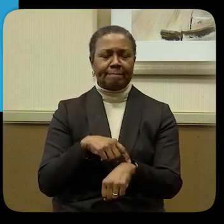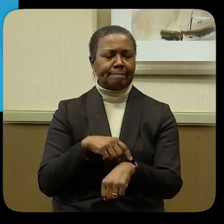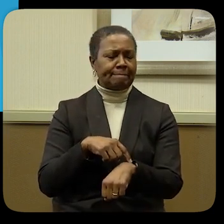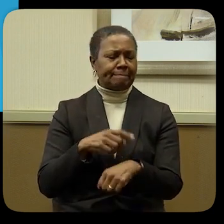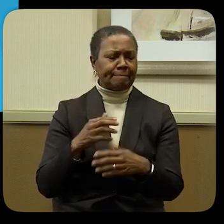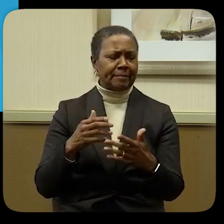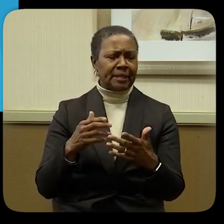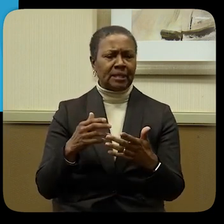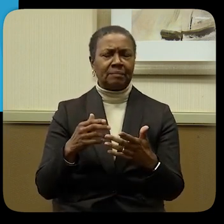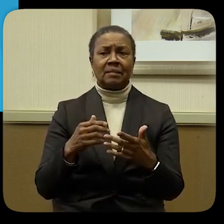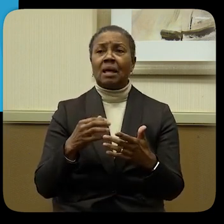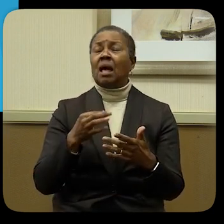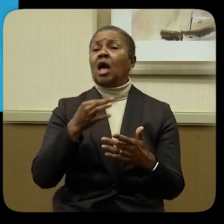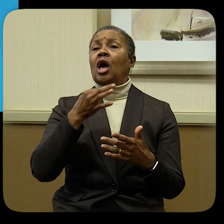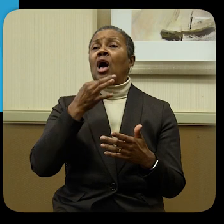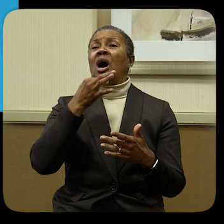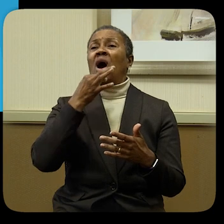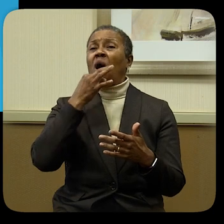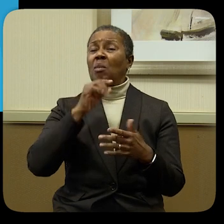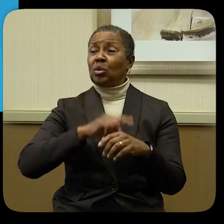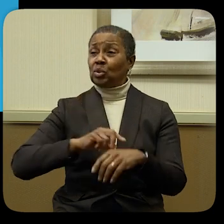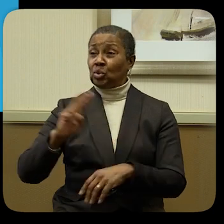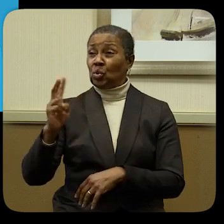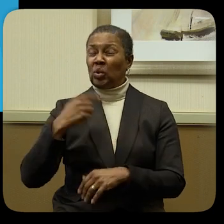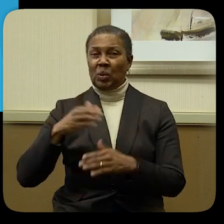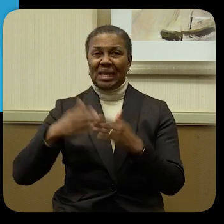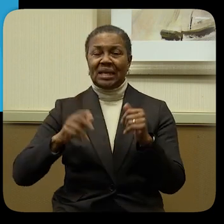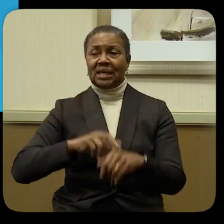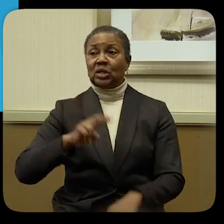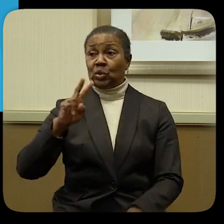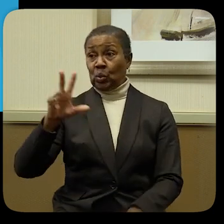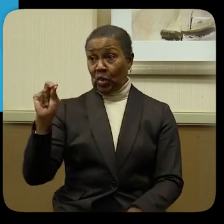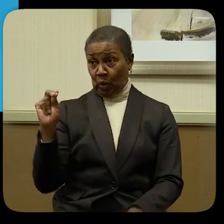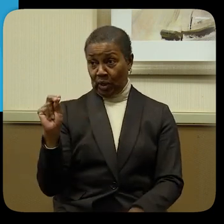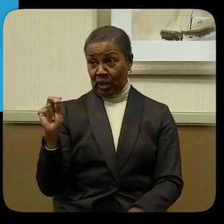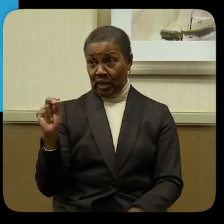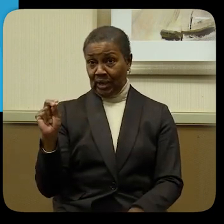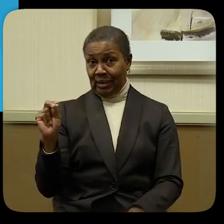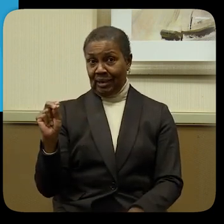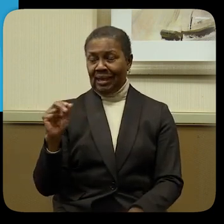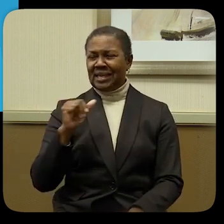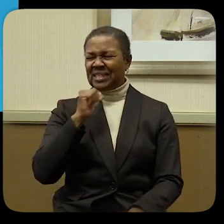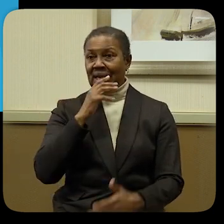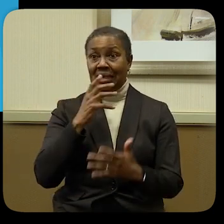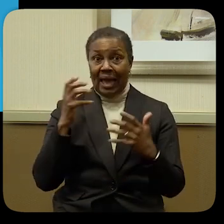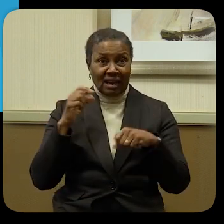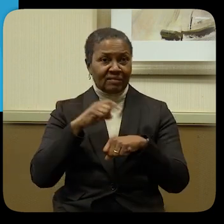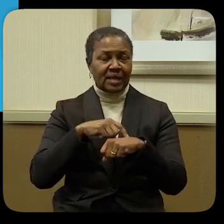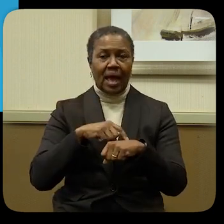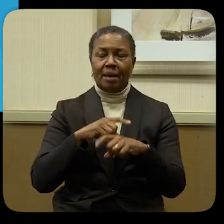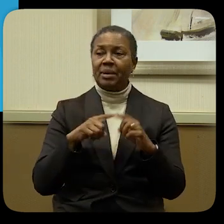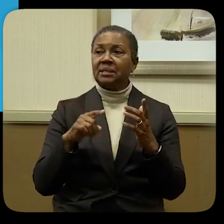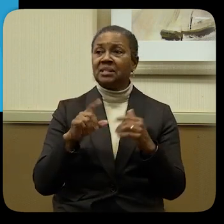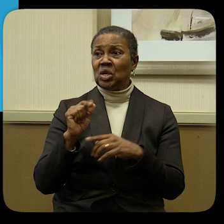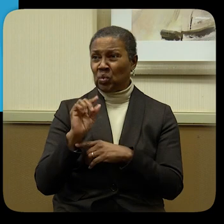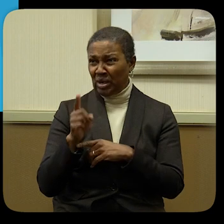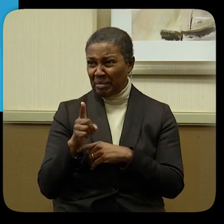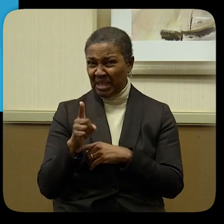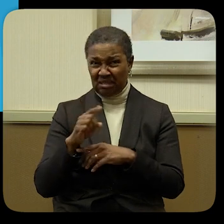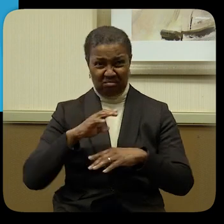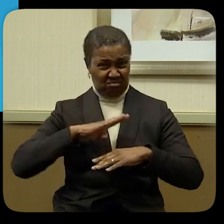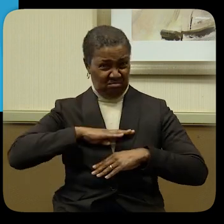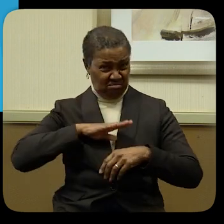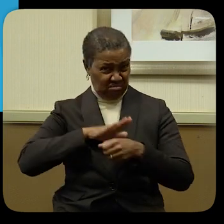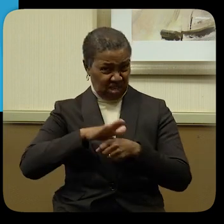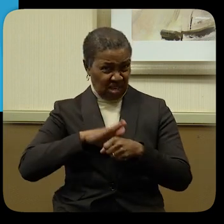is. Almost 2 o'clock, and we're going to end at 2:30. So it's not a ton of time, but would just 20 minutes work to